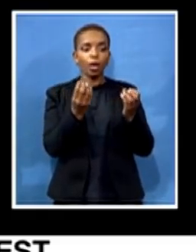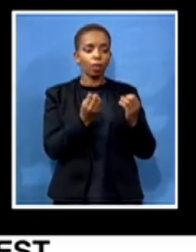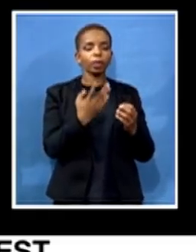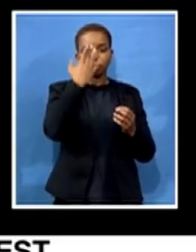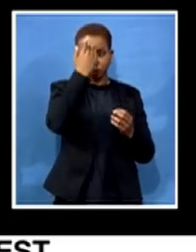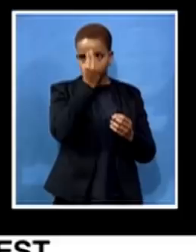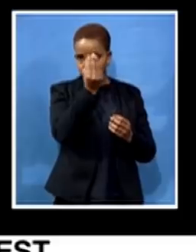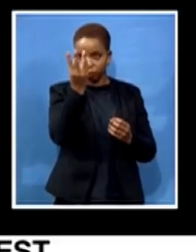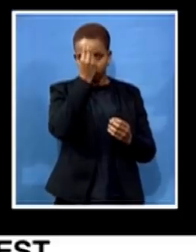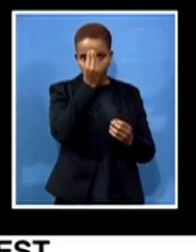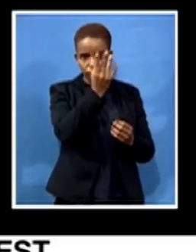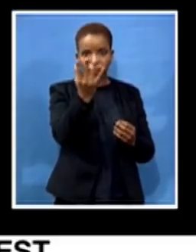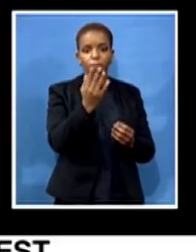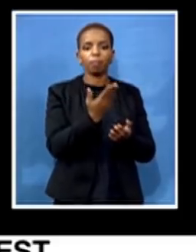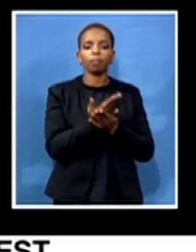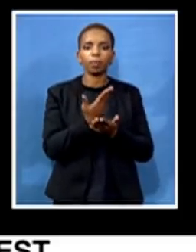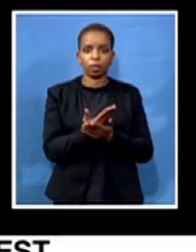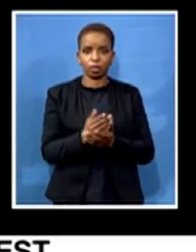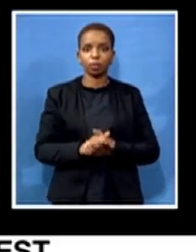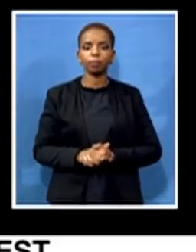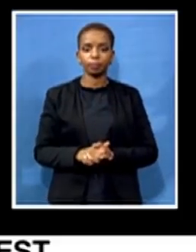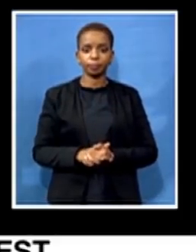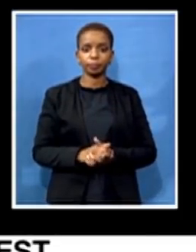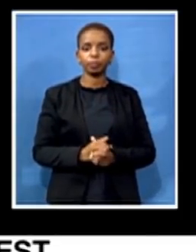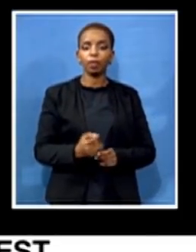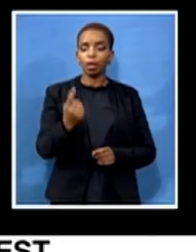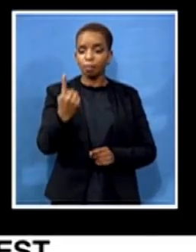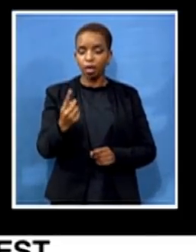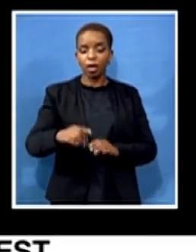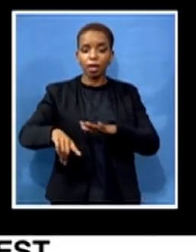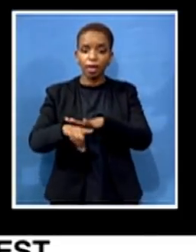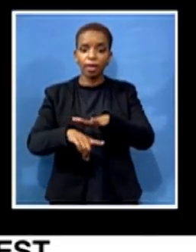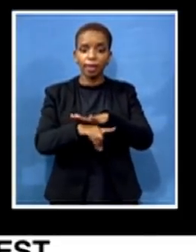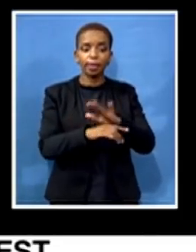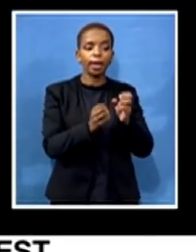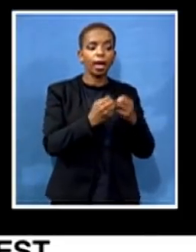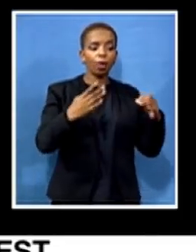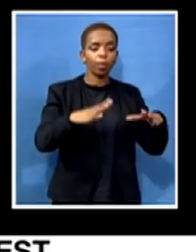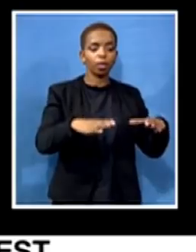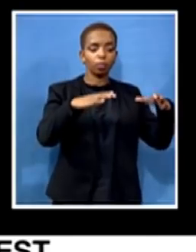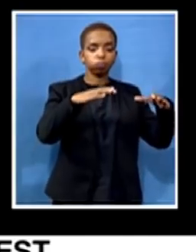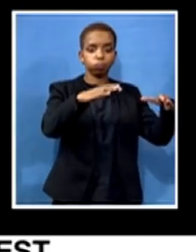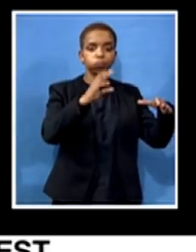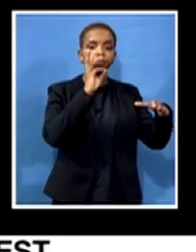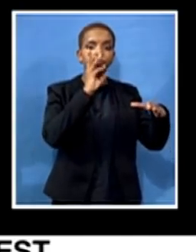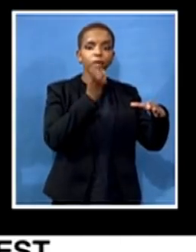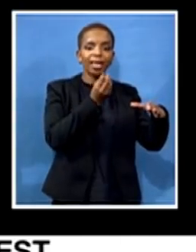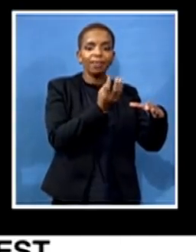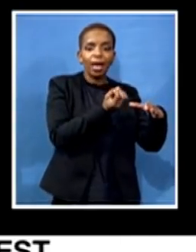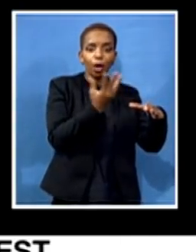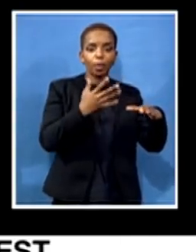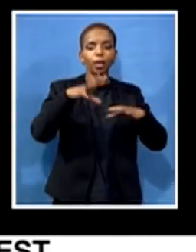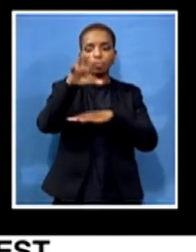per province. And the reason I wouldn't want to give